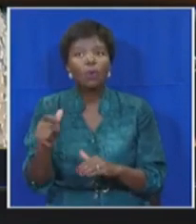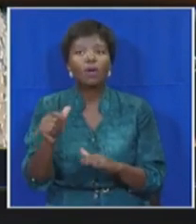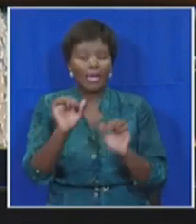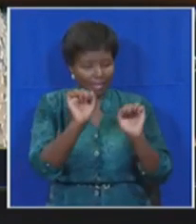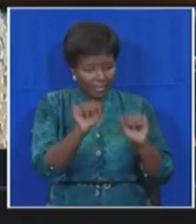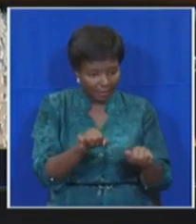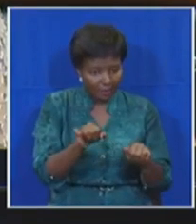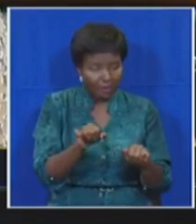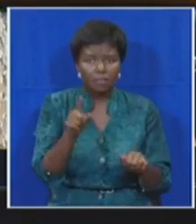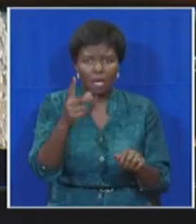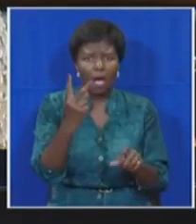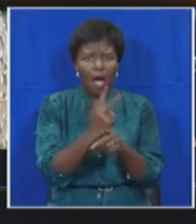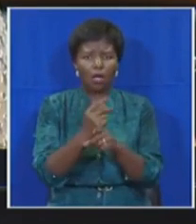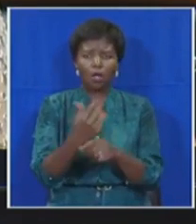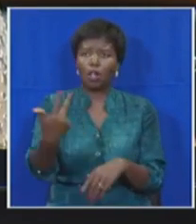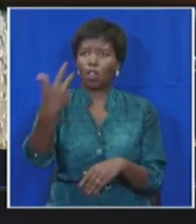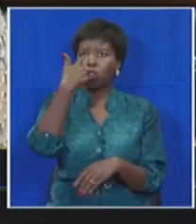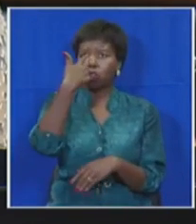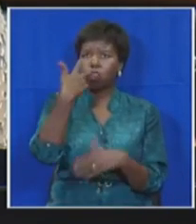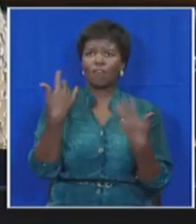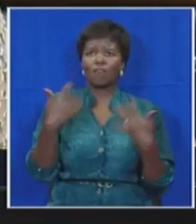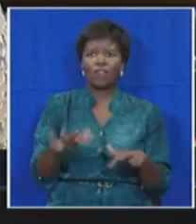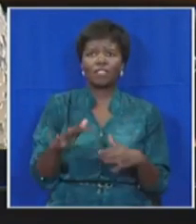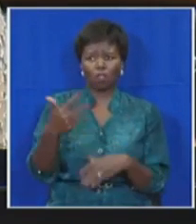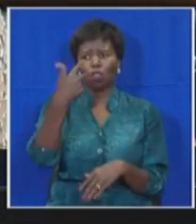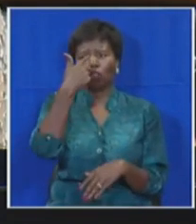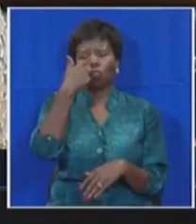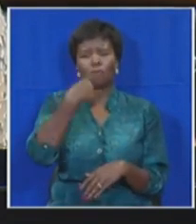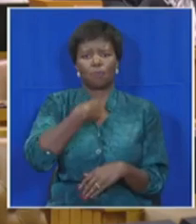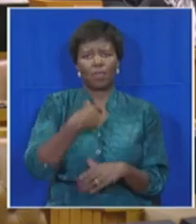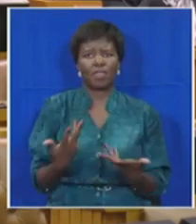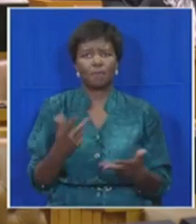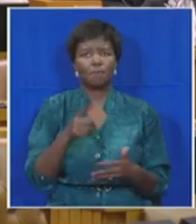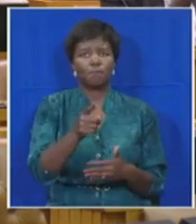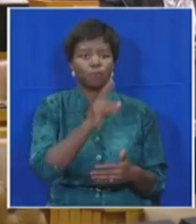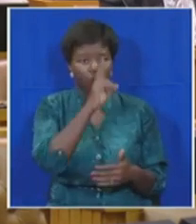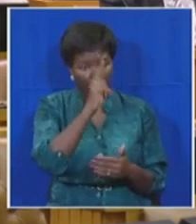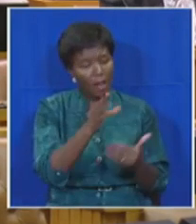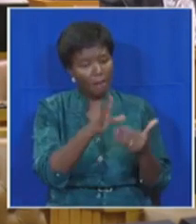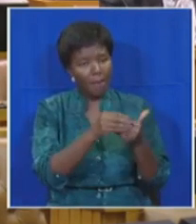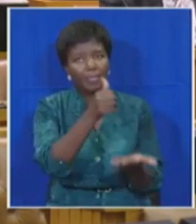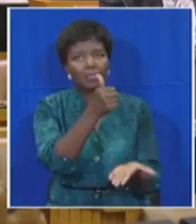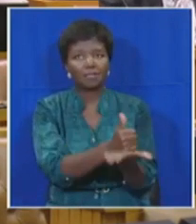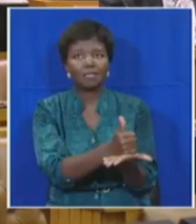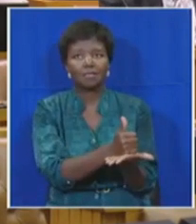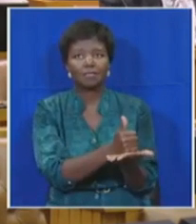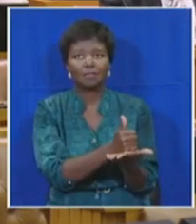And he insulted me at the same time. Honorable Bongo, take your seat.